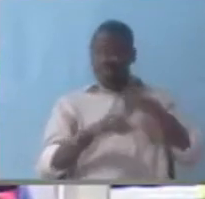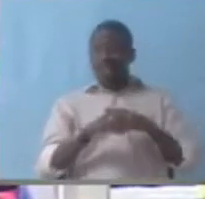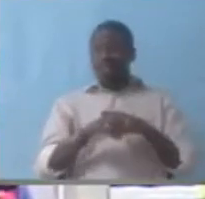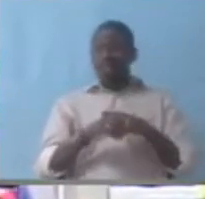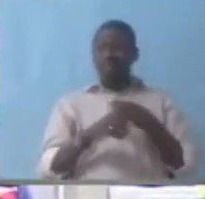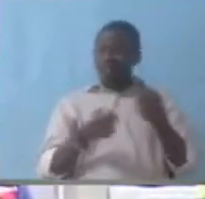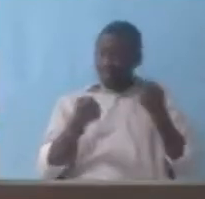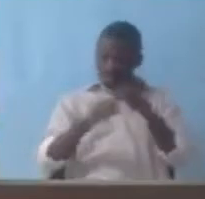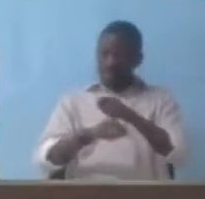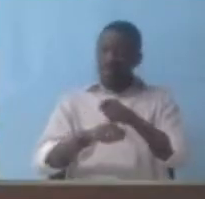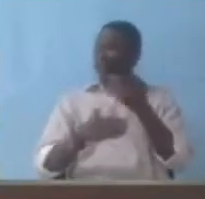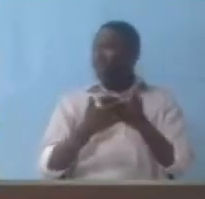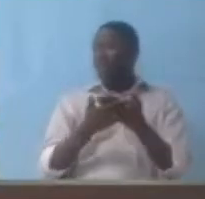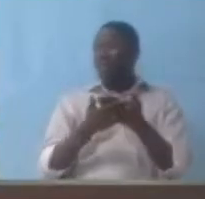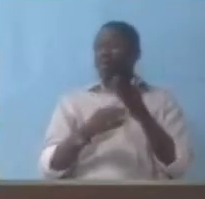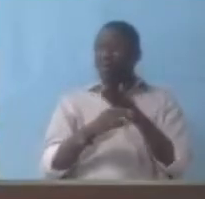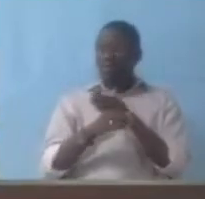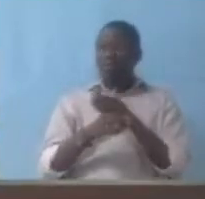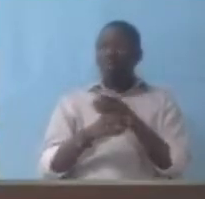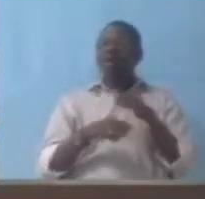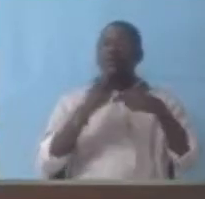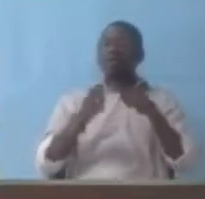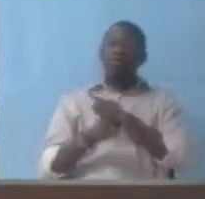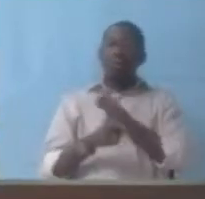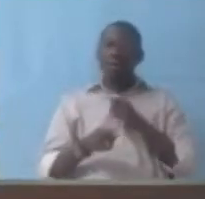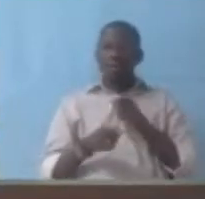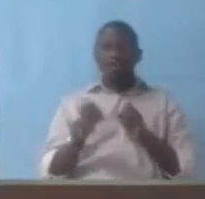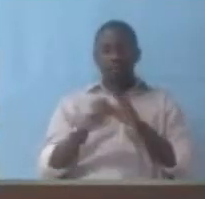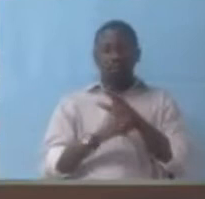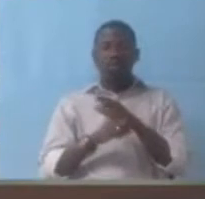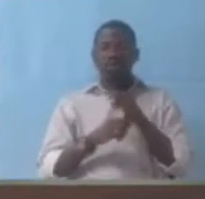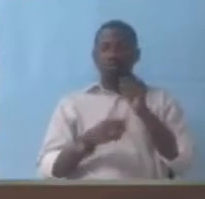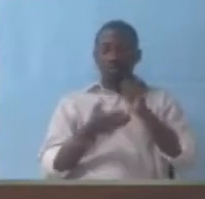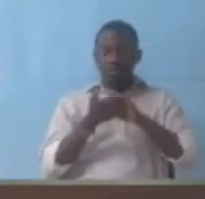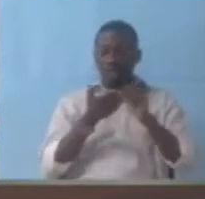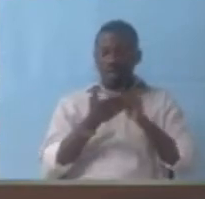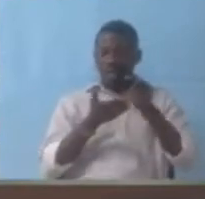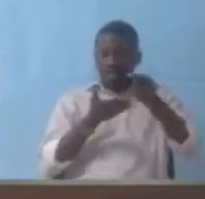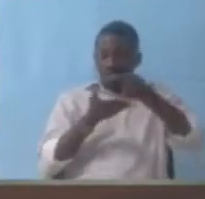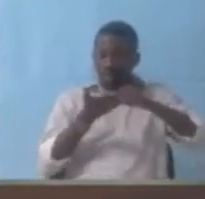We have instructions to draft decree number 4.